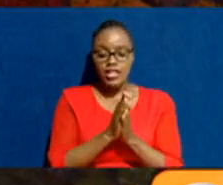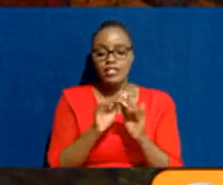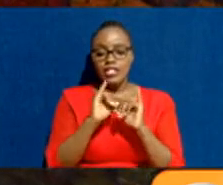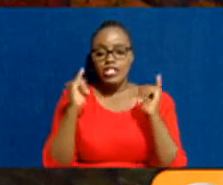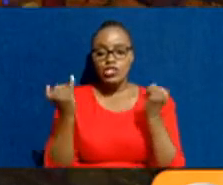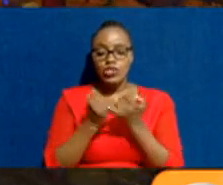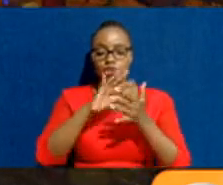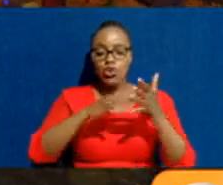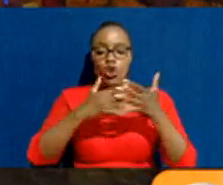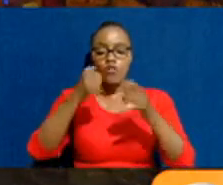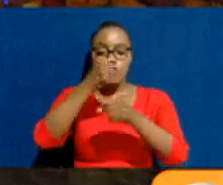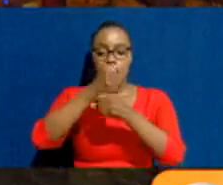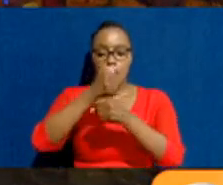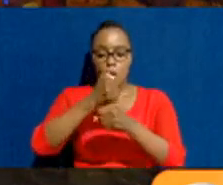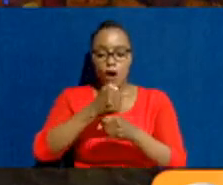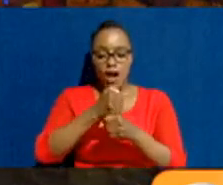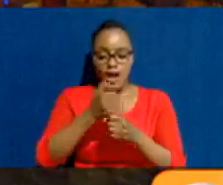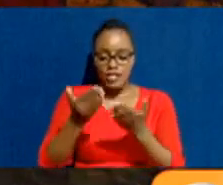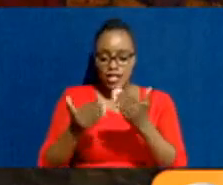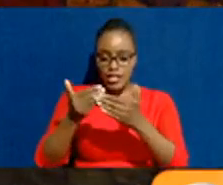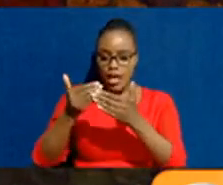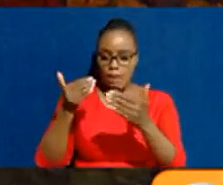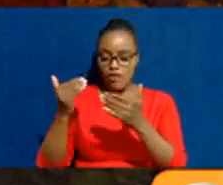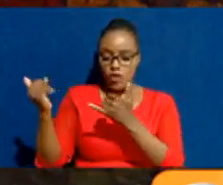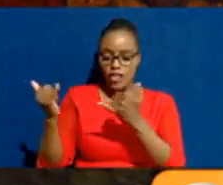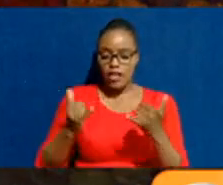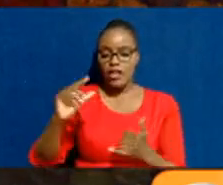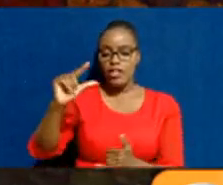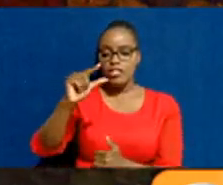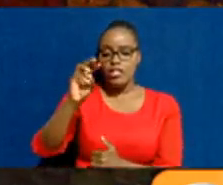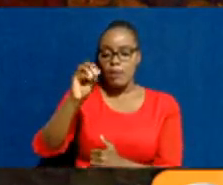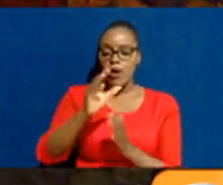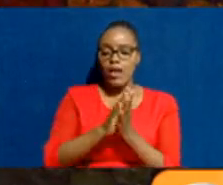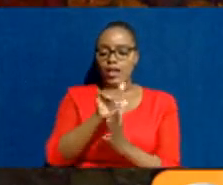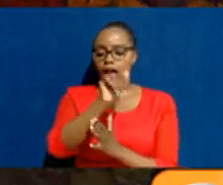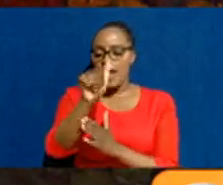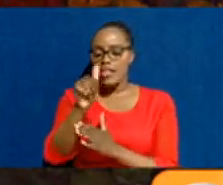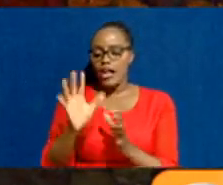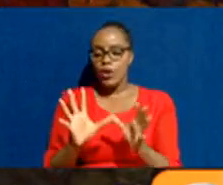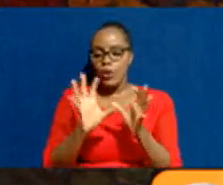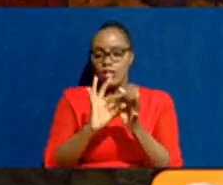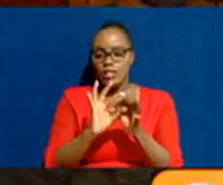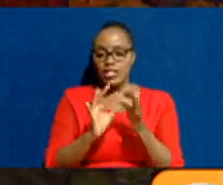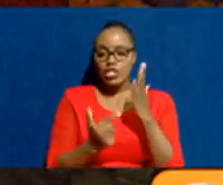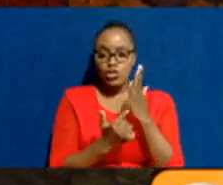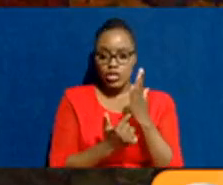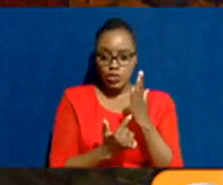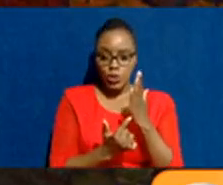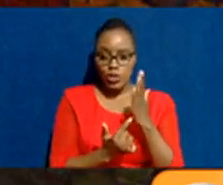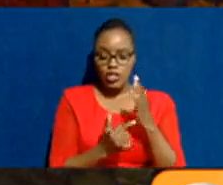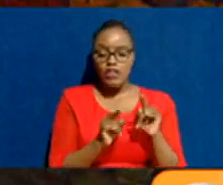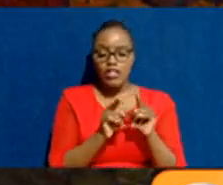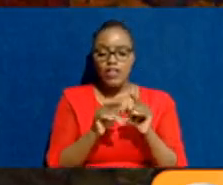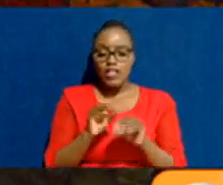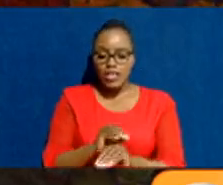institutional framework, assessments before introduction of GMO and any other related technologies,